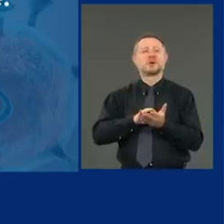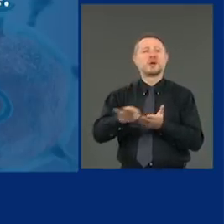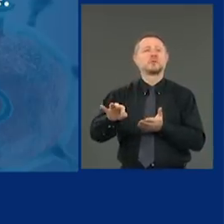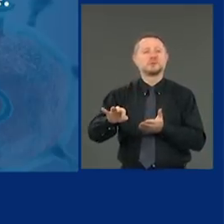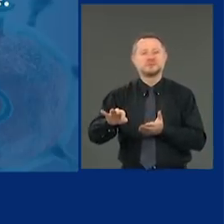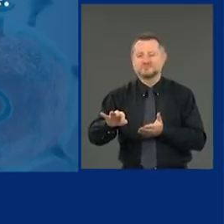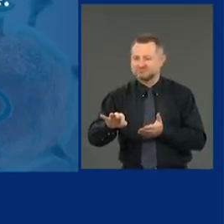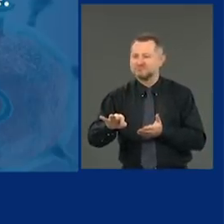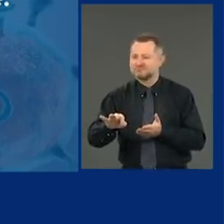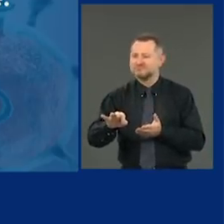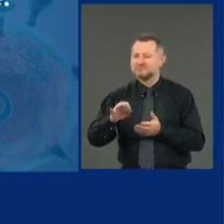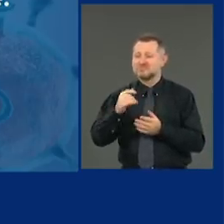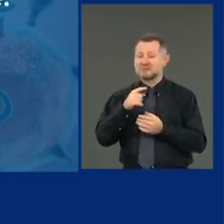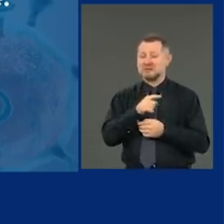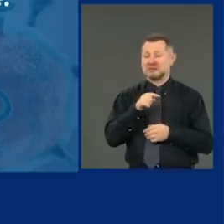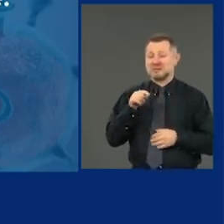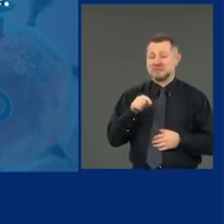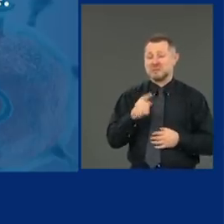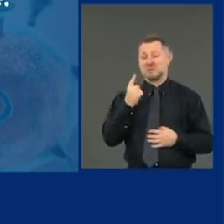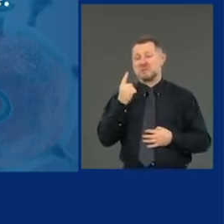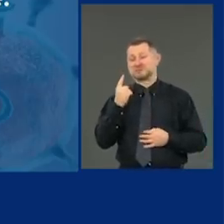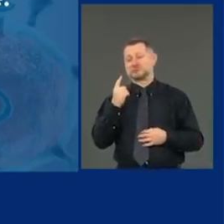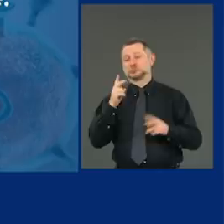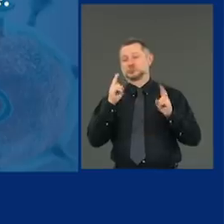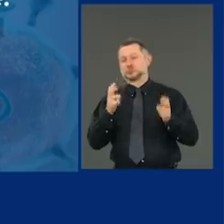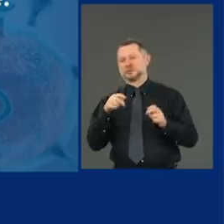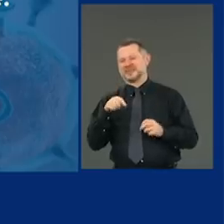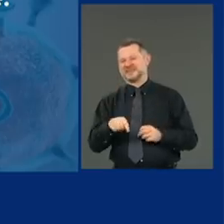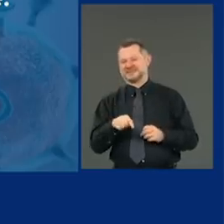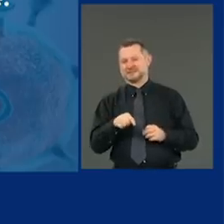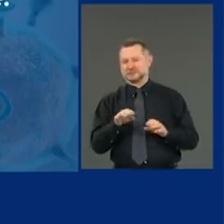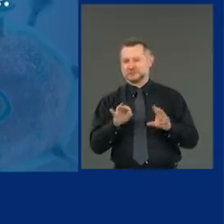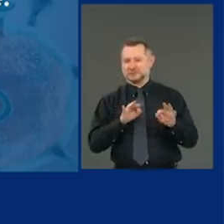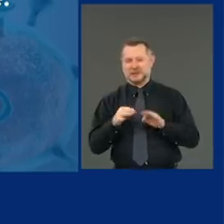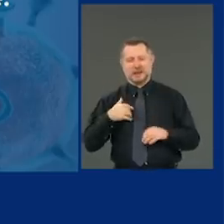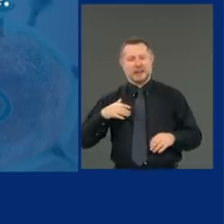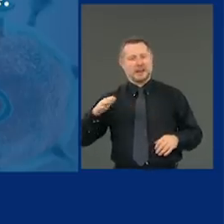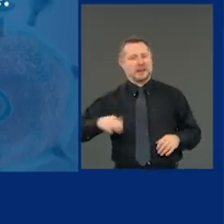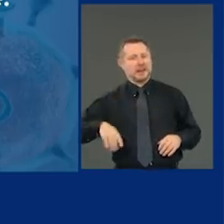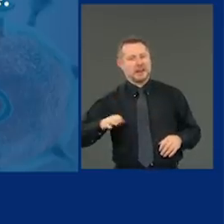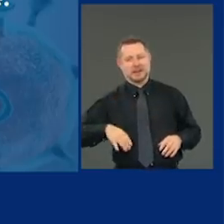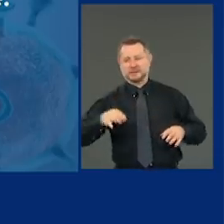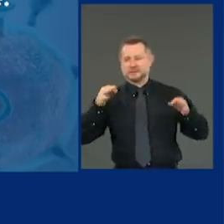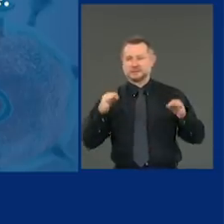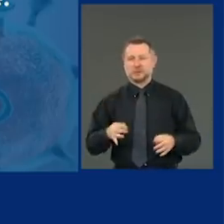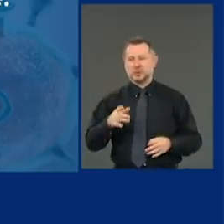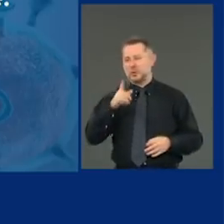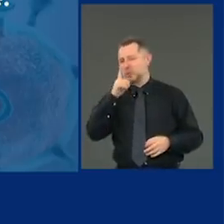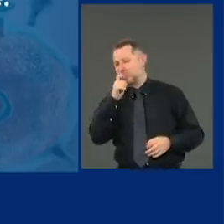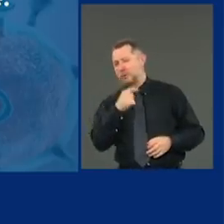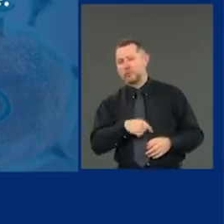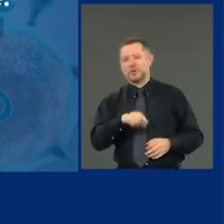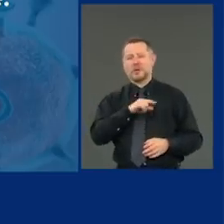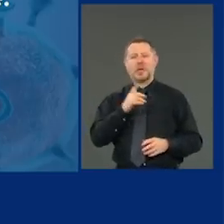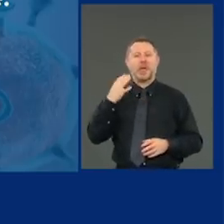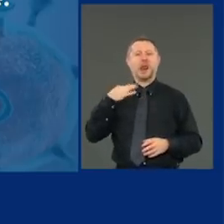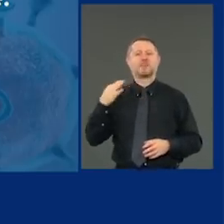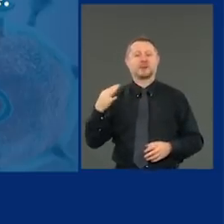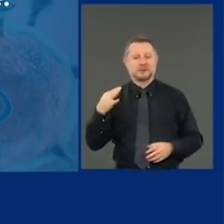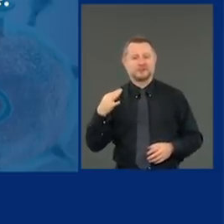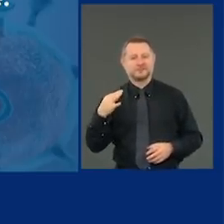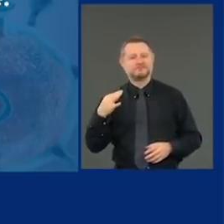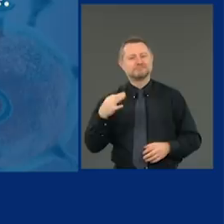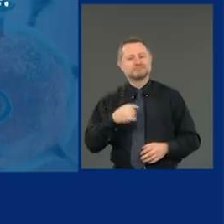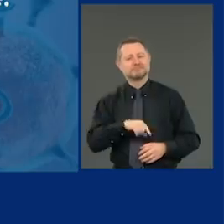election that we never really defined an eligible voter. And we have people who voted in